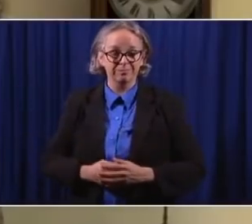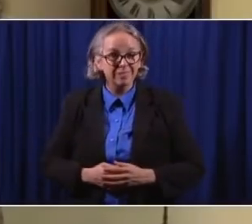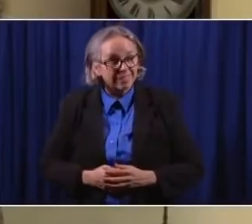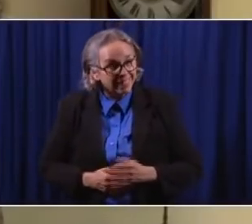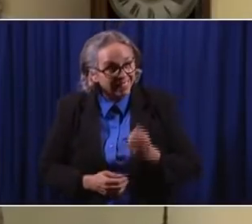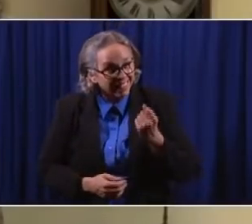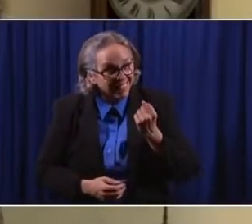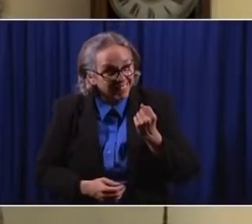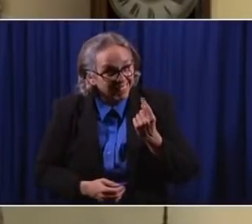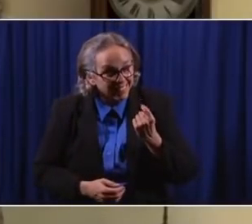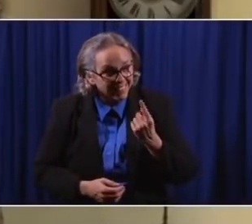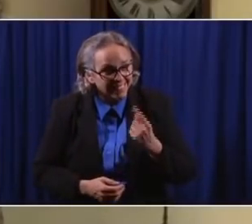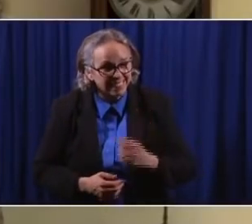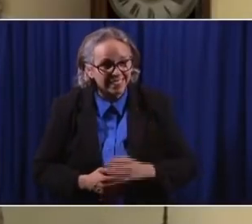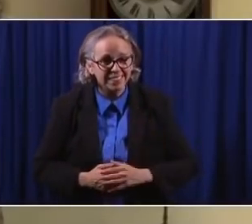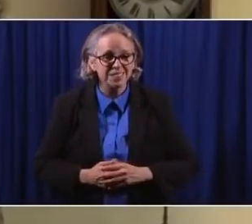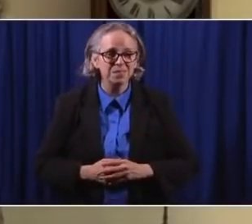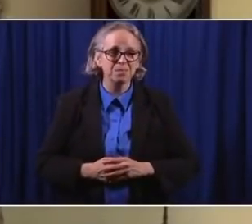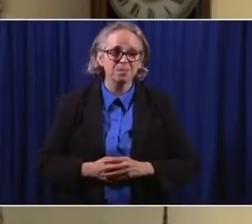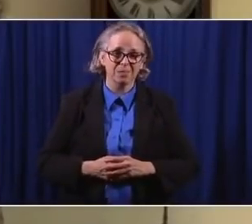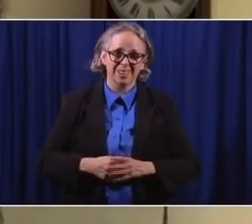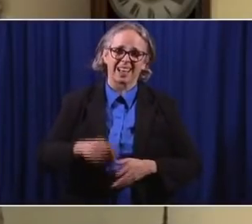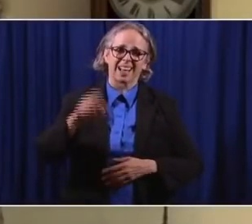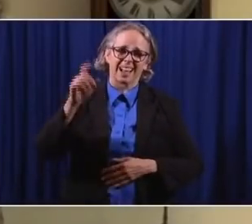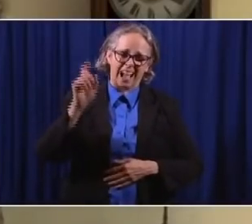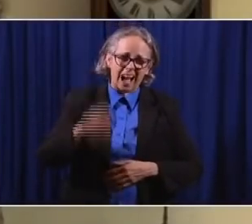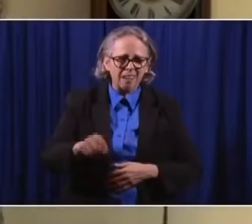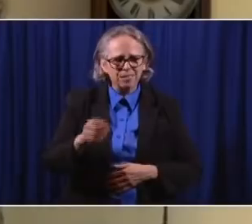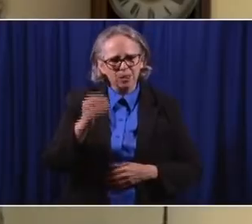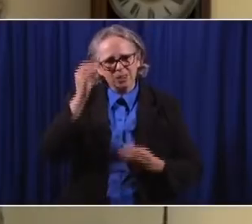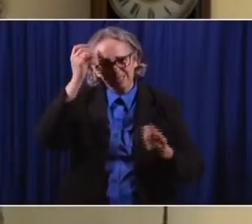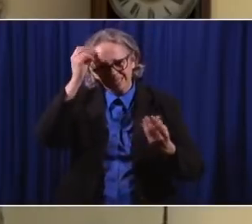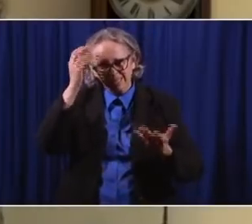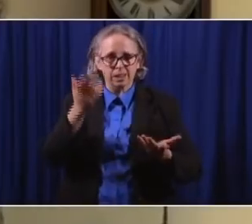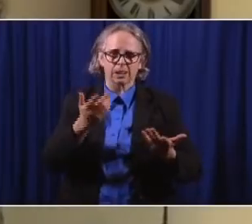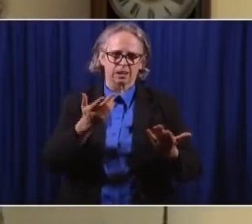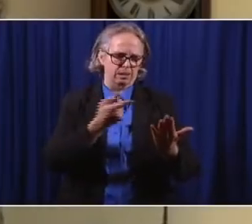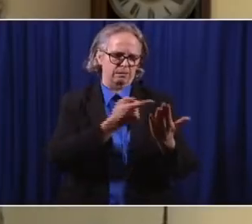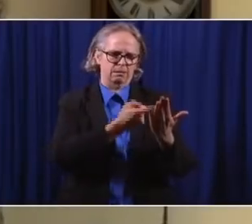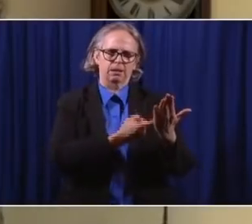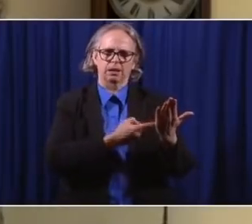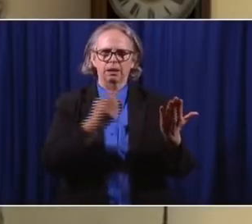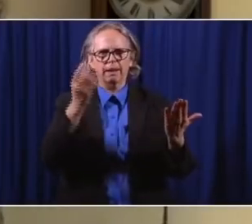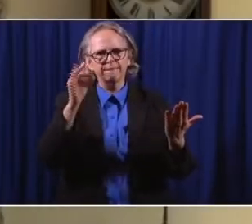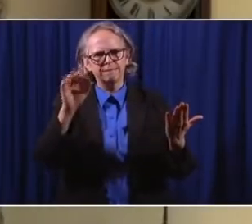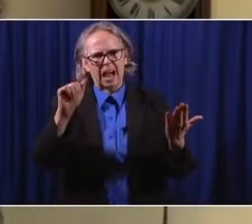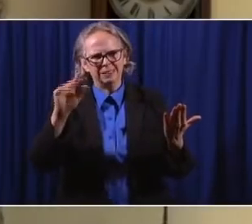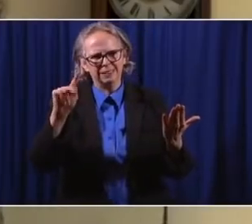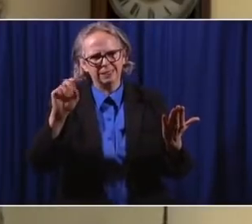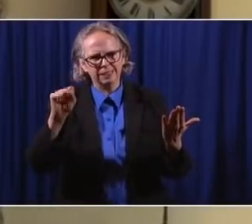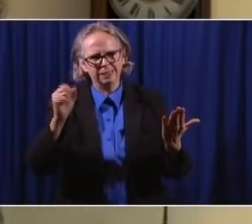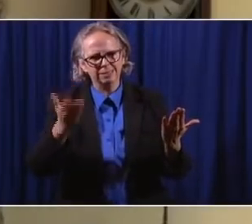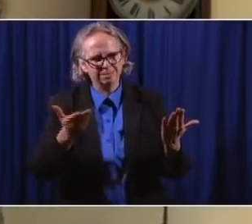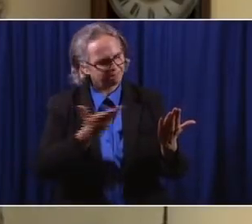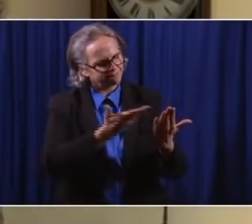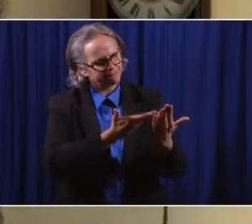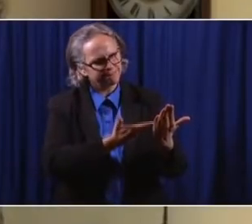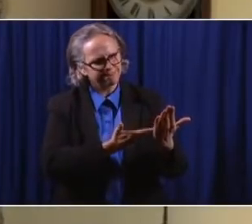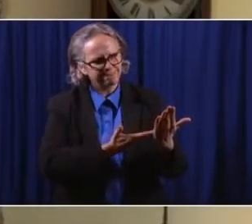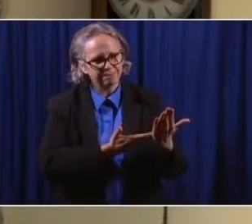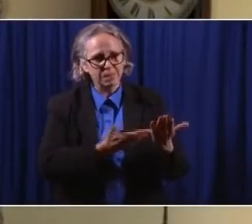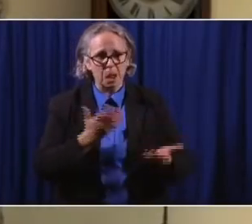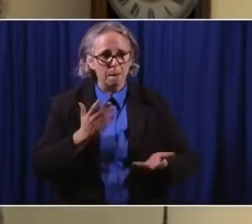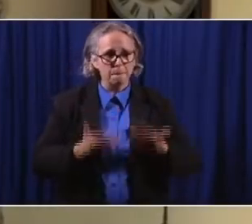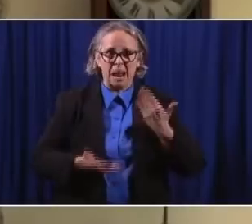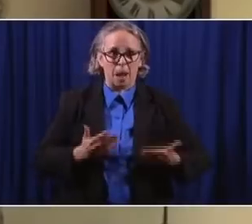is fact specific, and you have to look at what, there may be a time when one candidate says, look, we need a recount here, recount there,